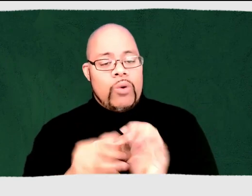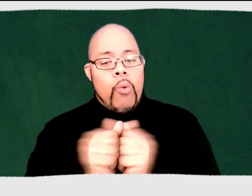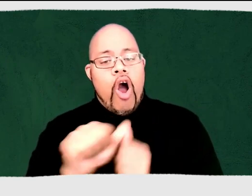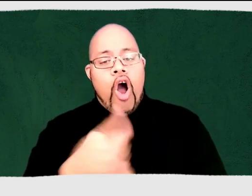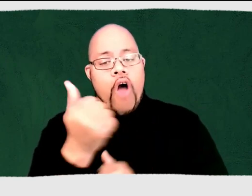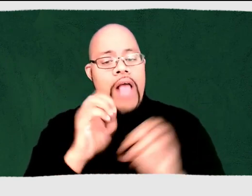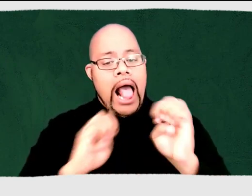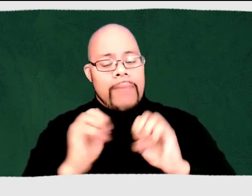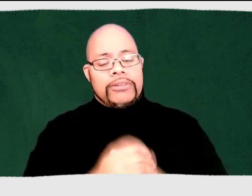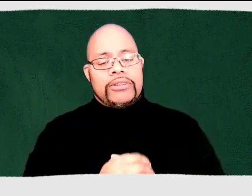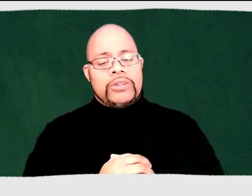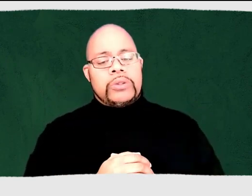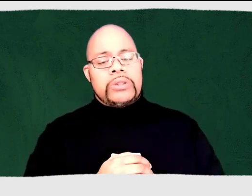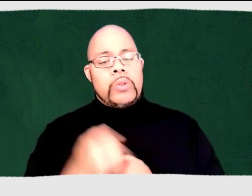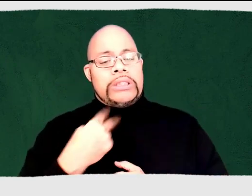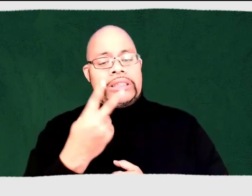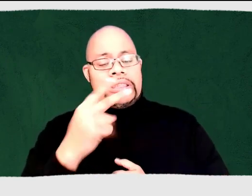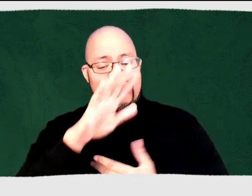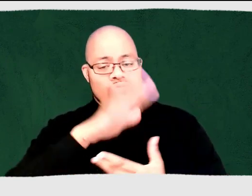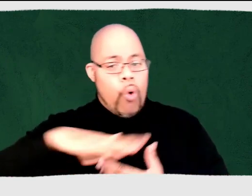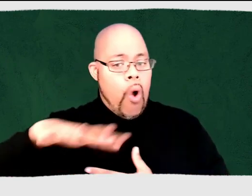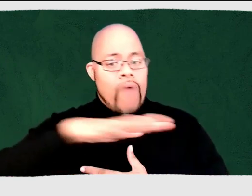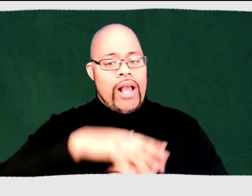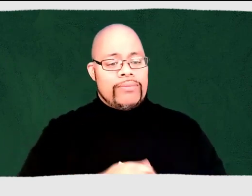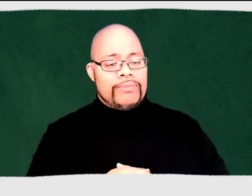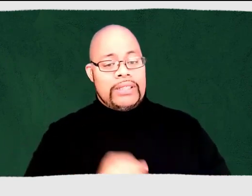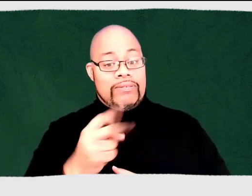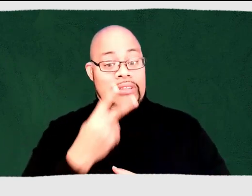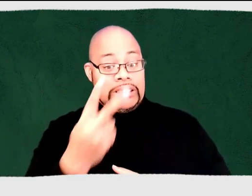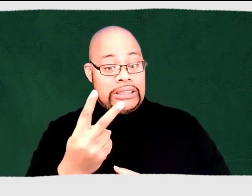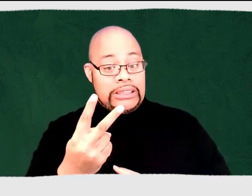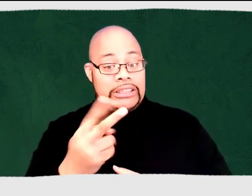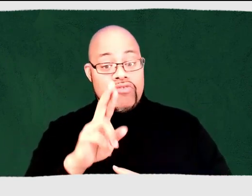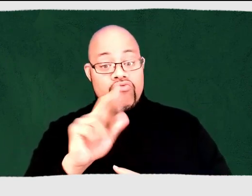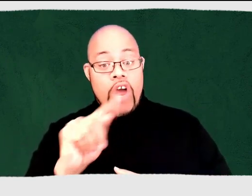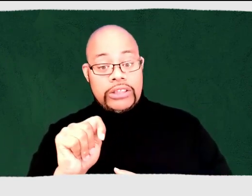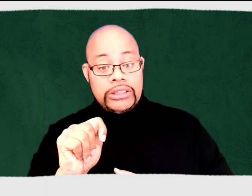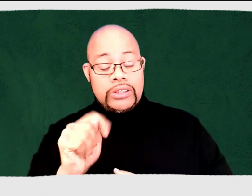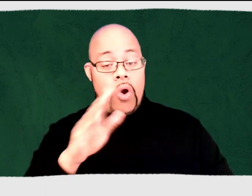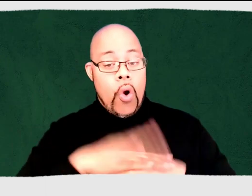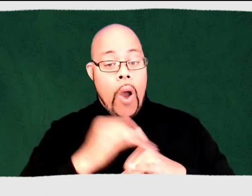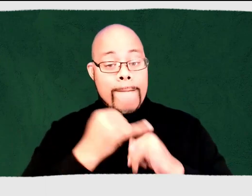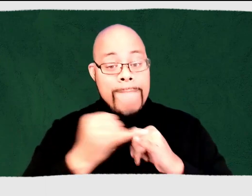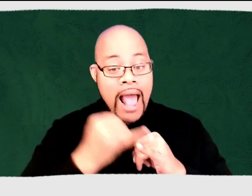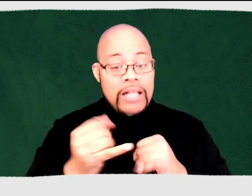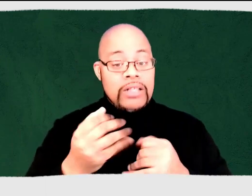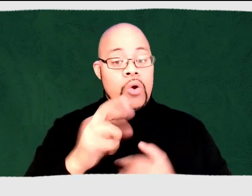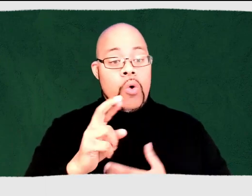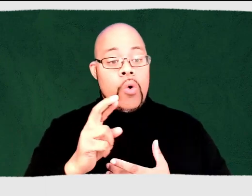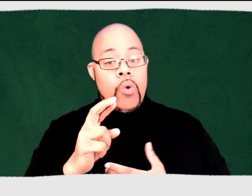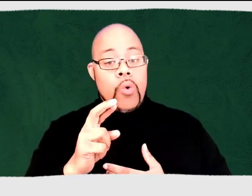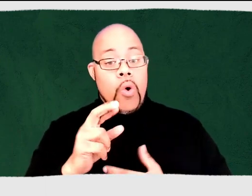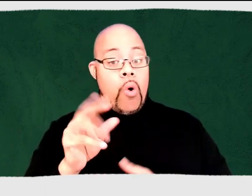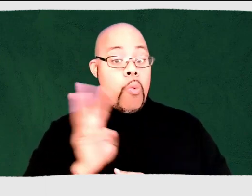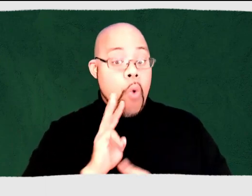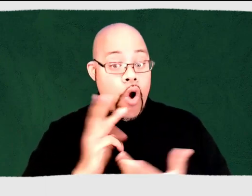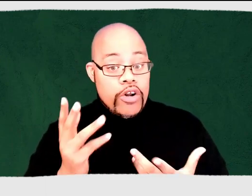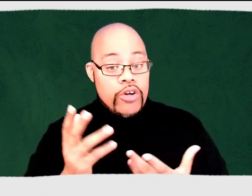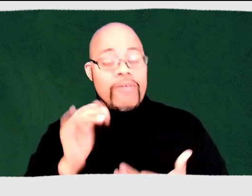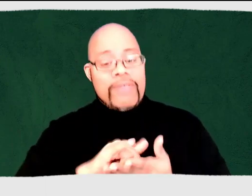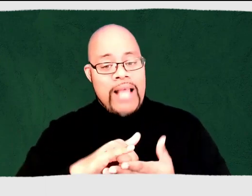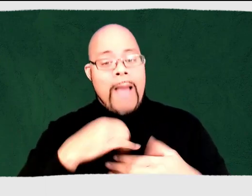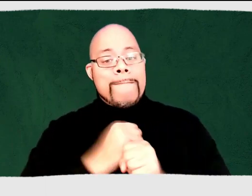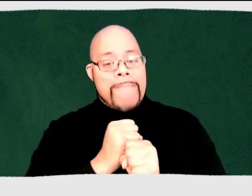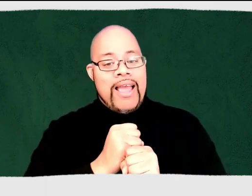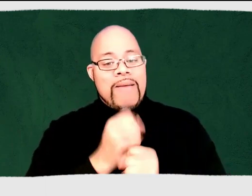elements that we see all around all the time. If you've ever seen rust on a piece of metal or liquid water, those are things that